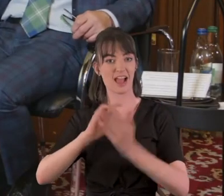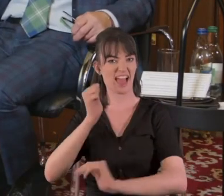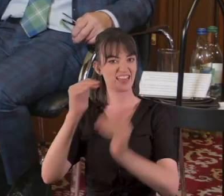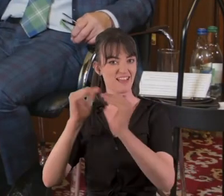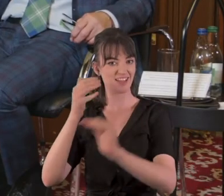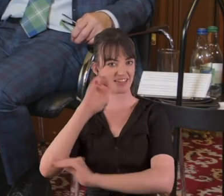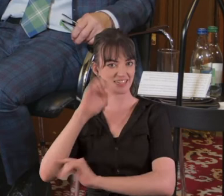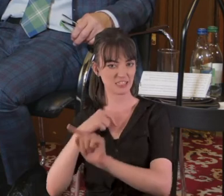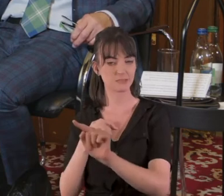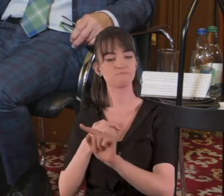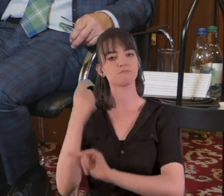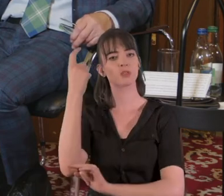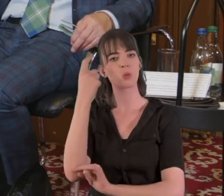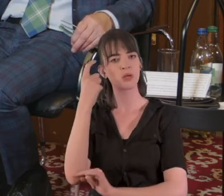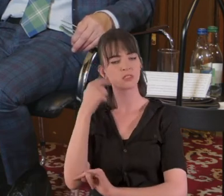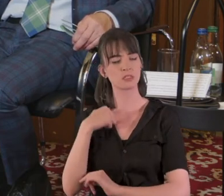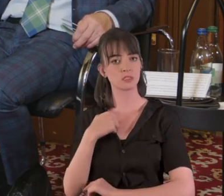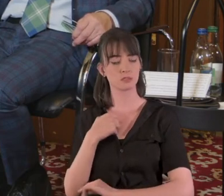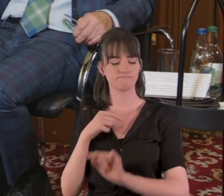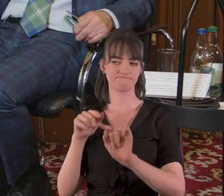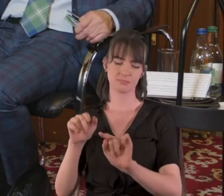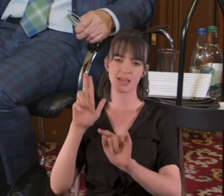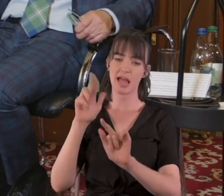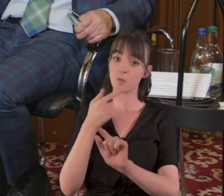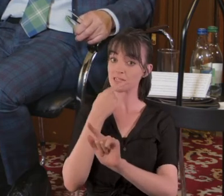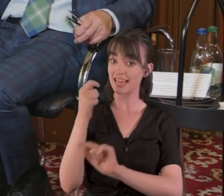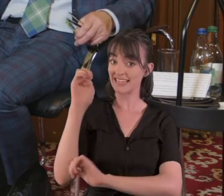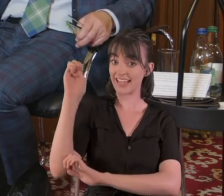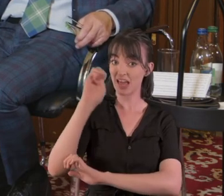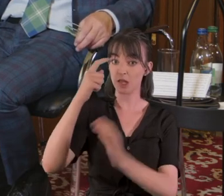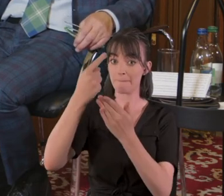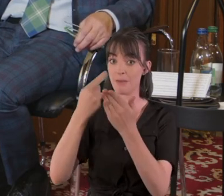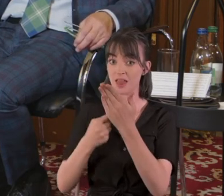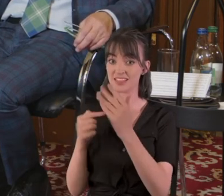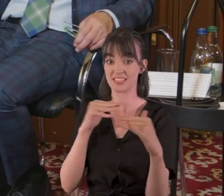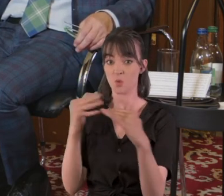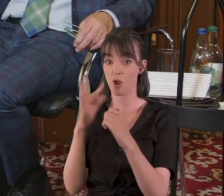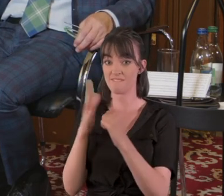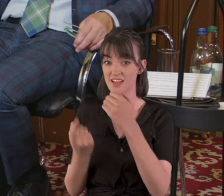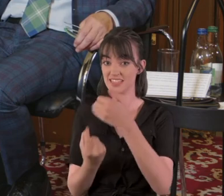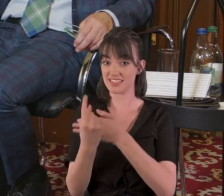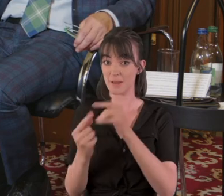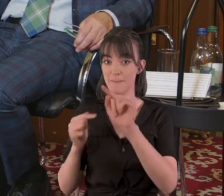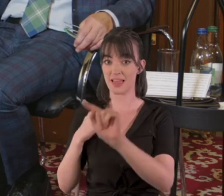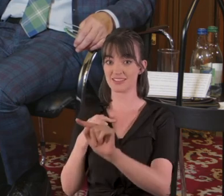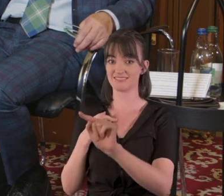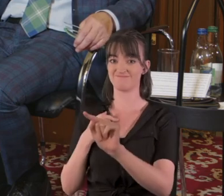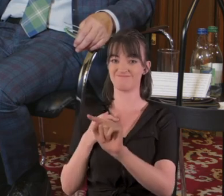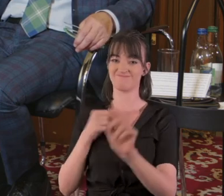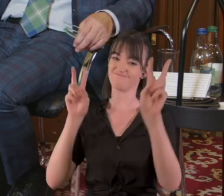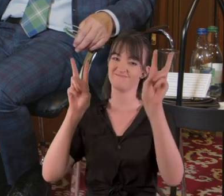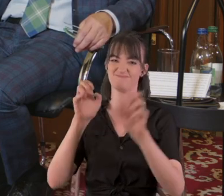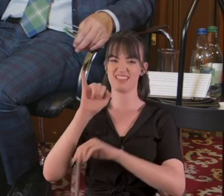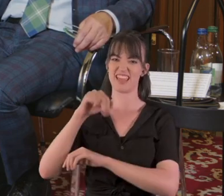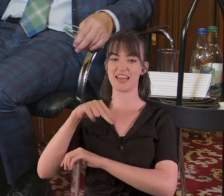it fair to characterise British policy during the War of Independence as nothing else but insincere and